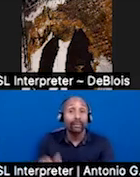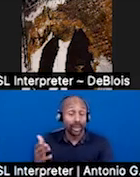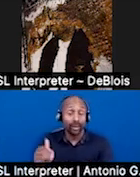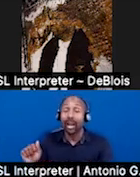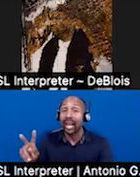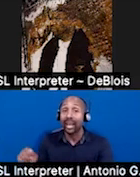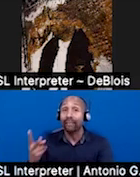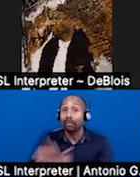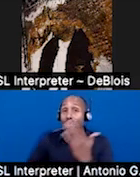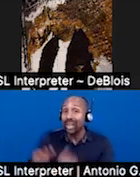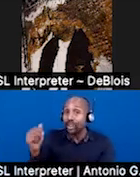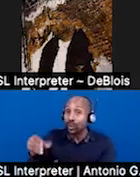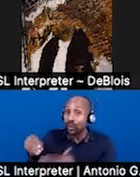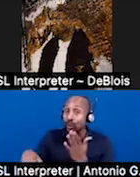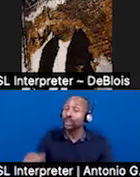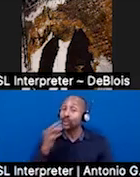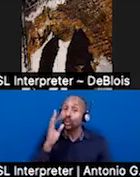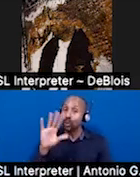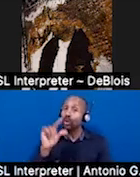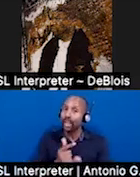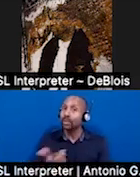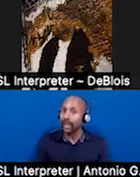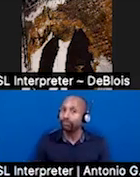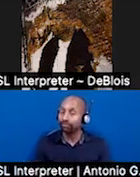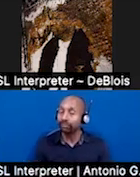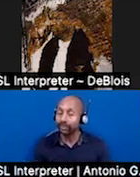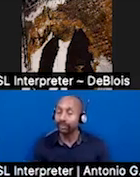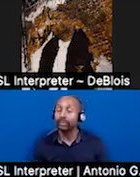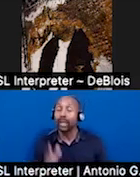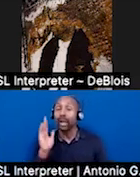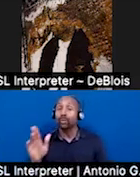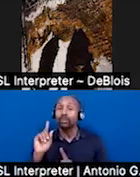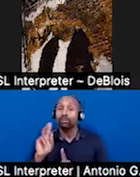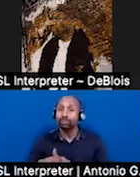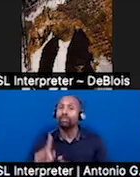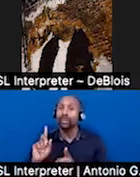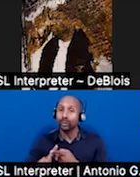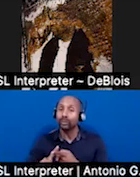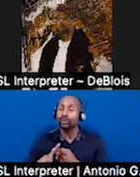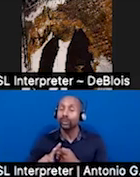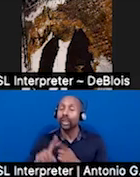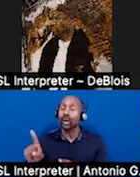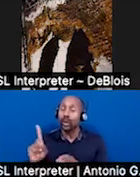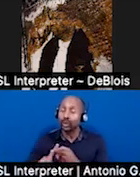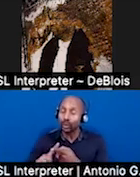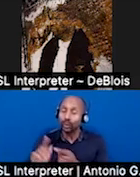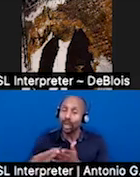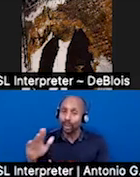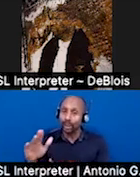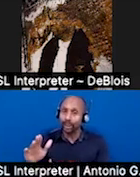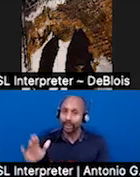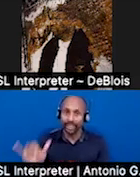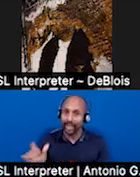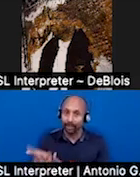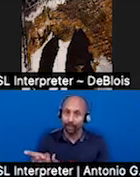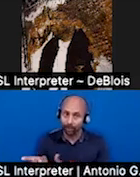long before they're going to be graduating high school, heading to college. And at that point, there won't be a TVI going to